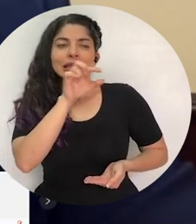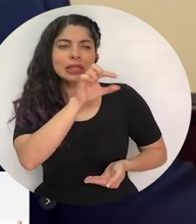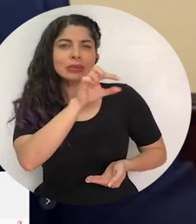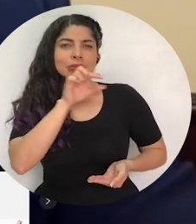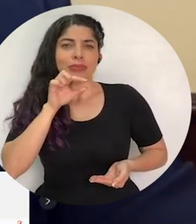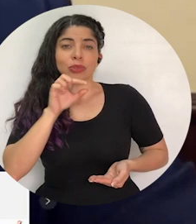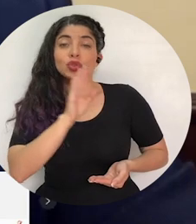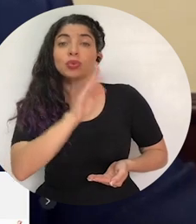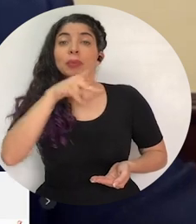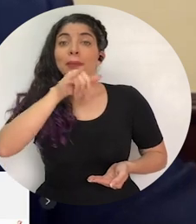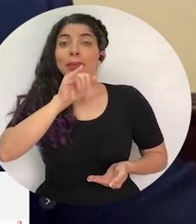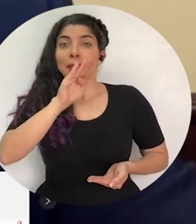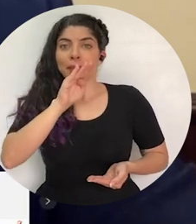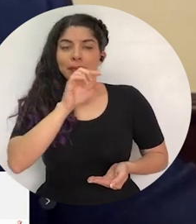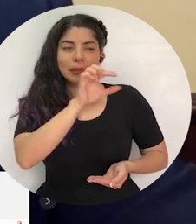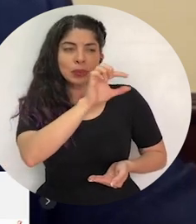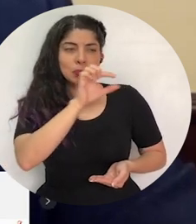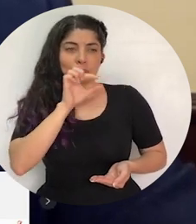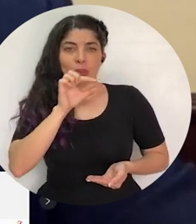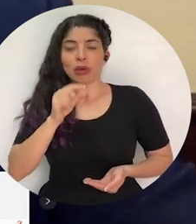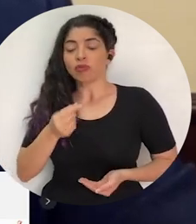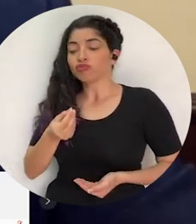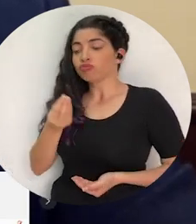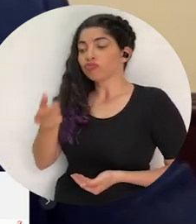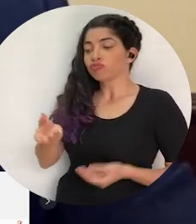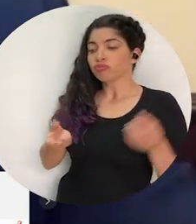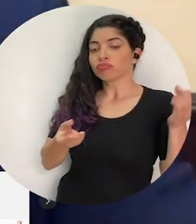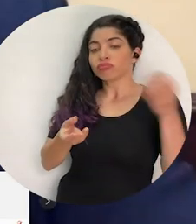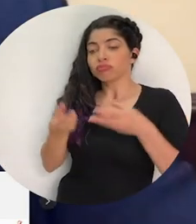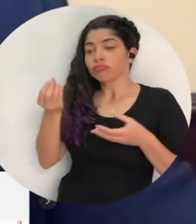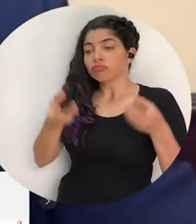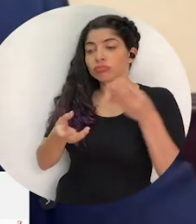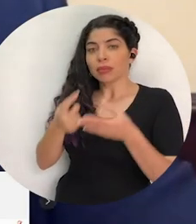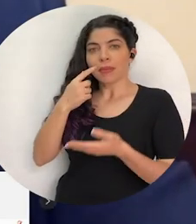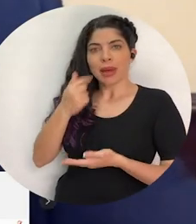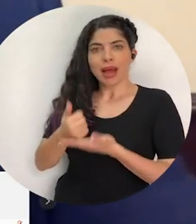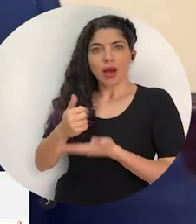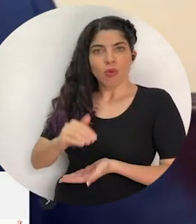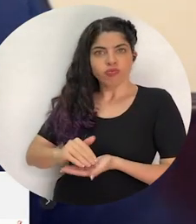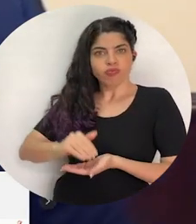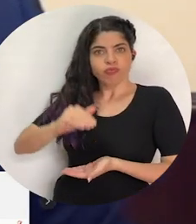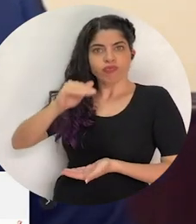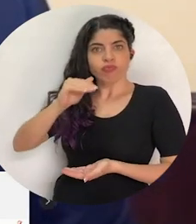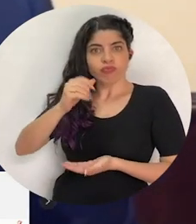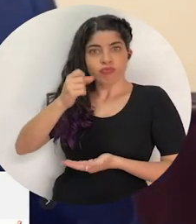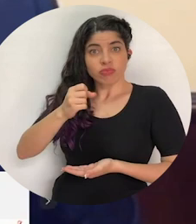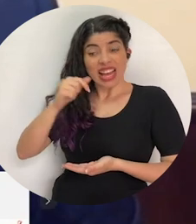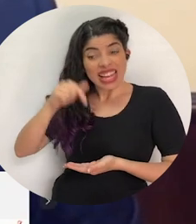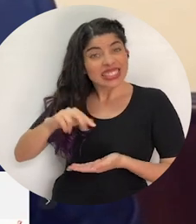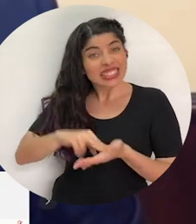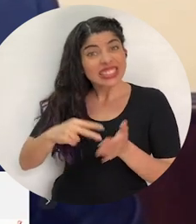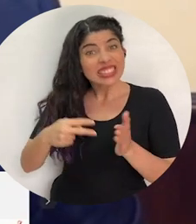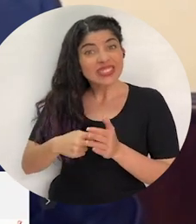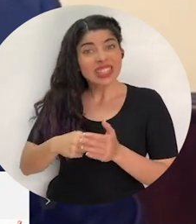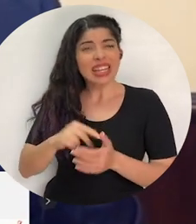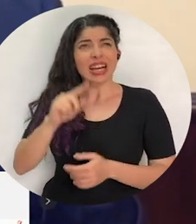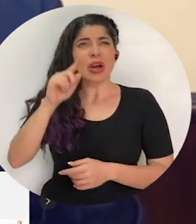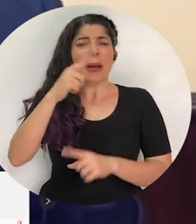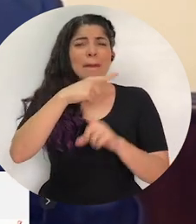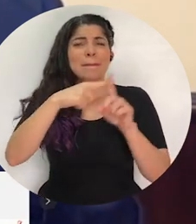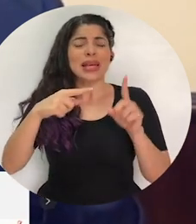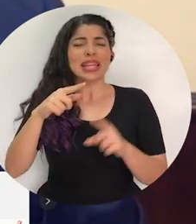0.7 GDP to fund this. This is going to be about